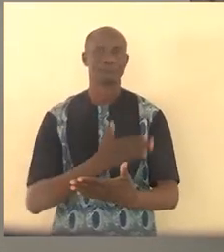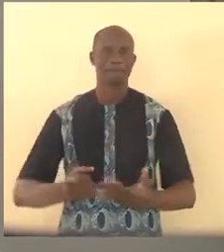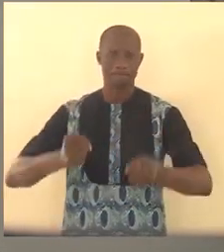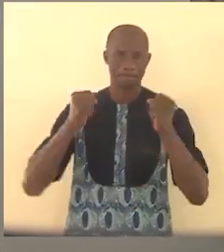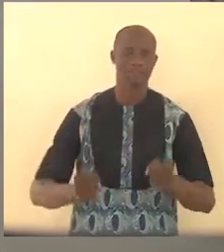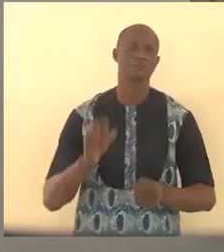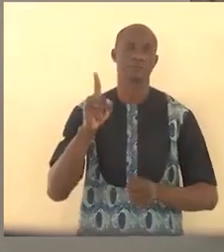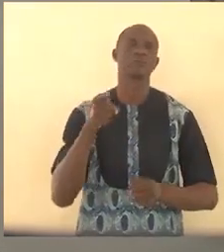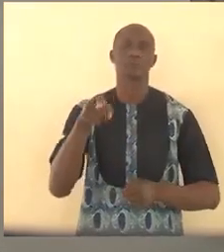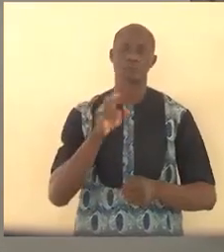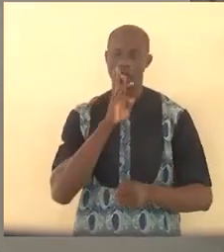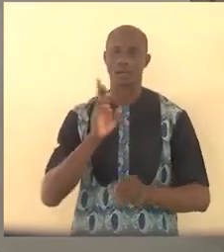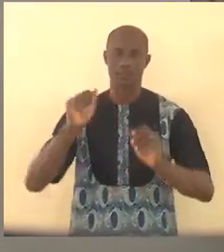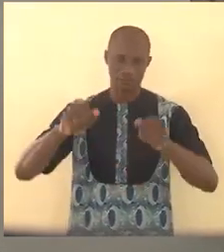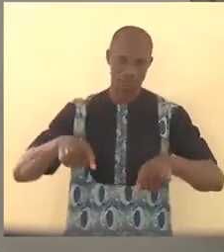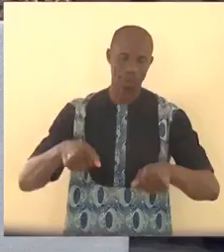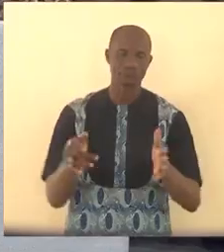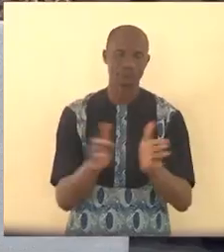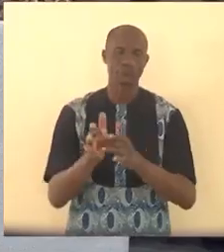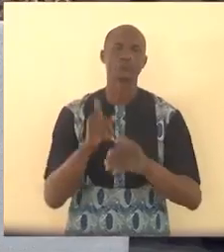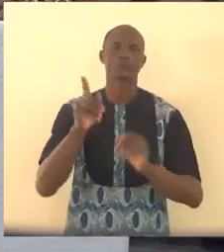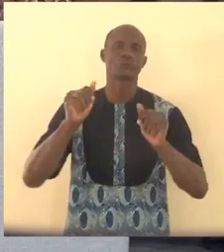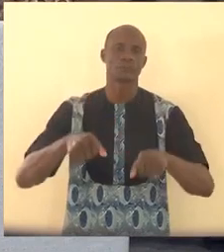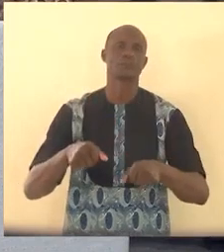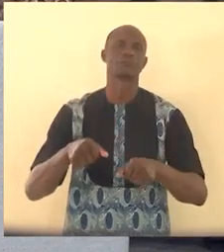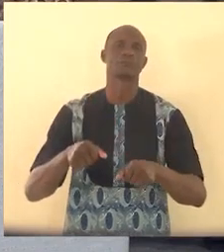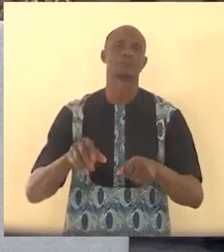able. Jesus, you can do